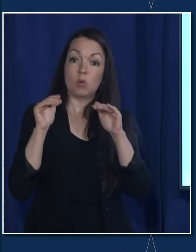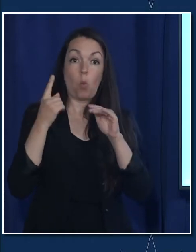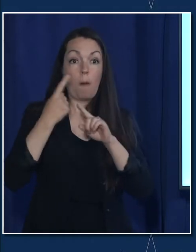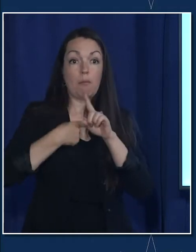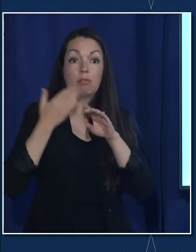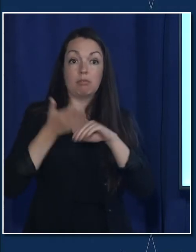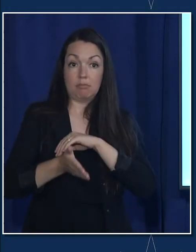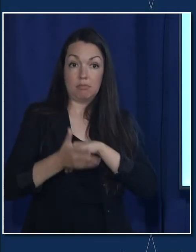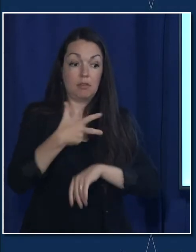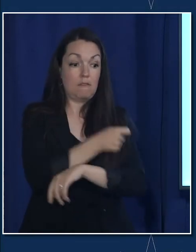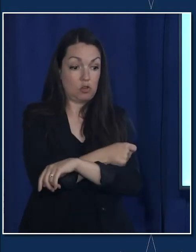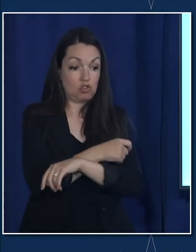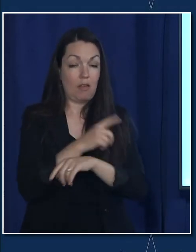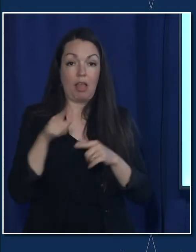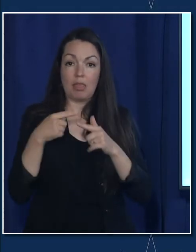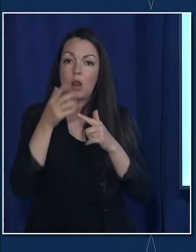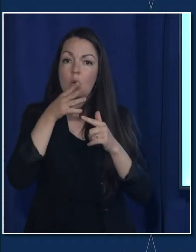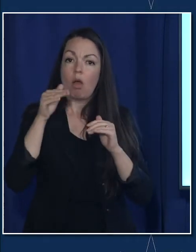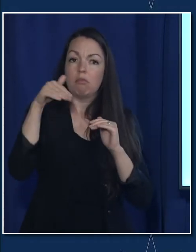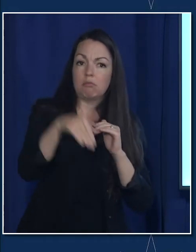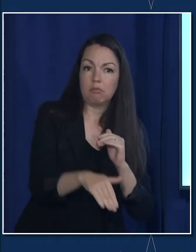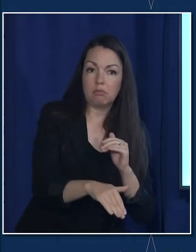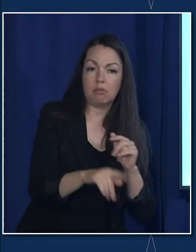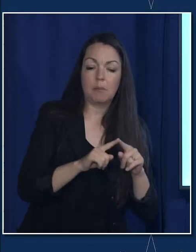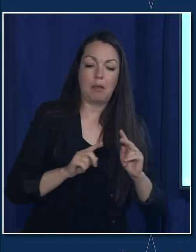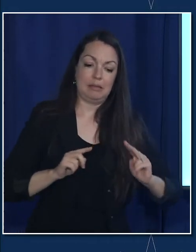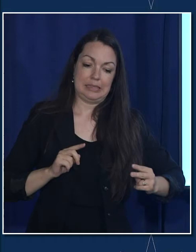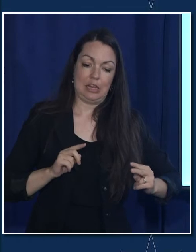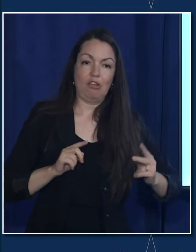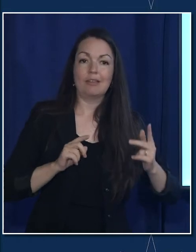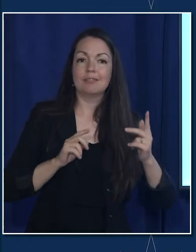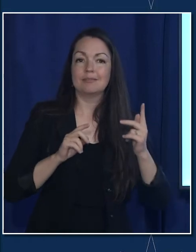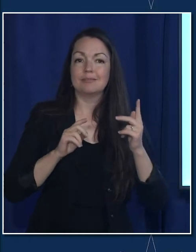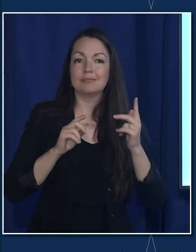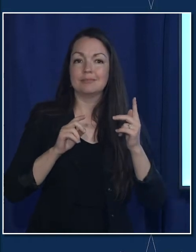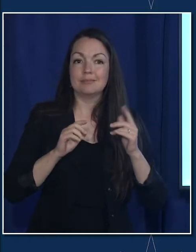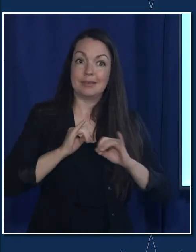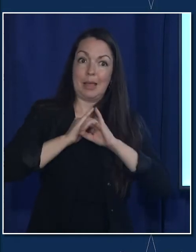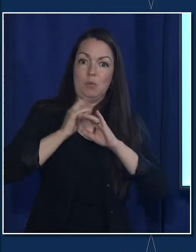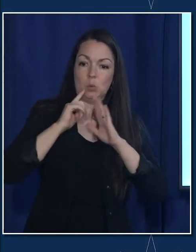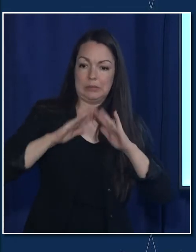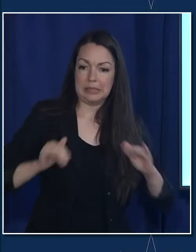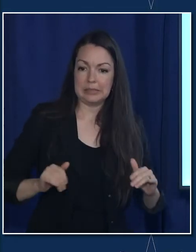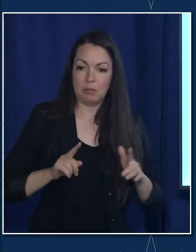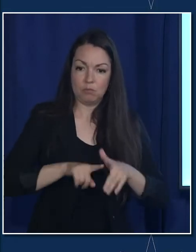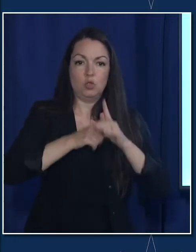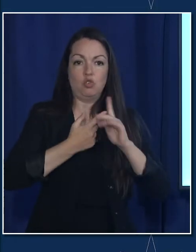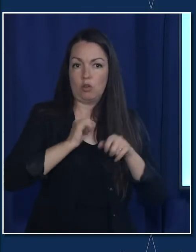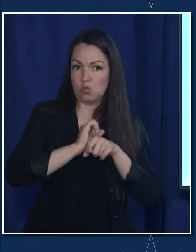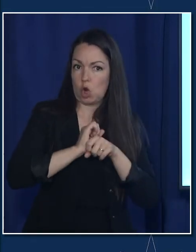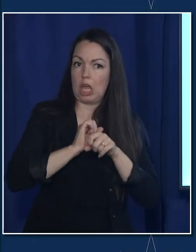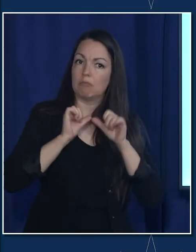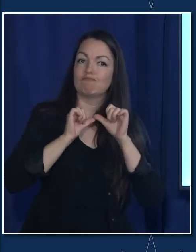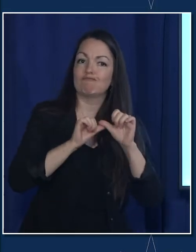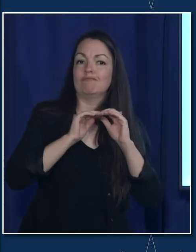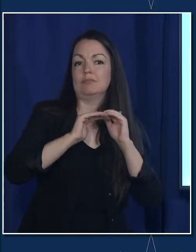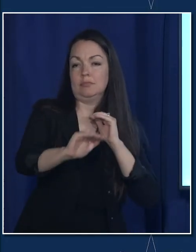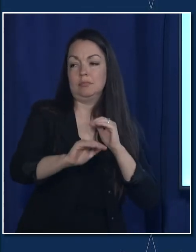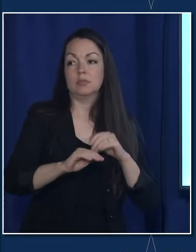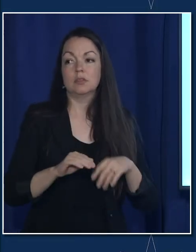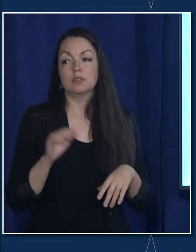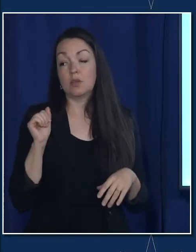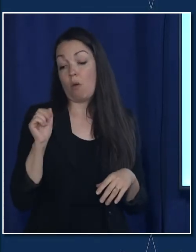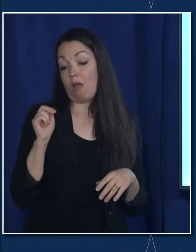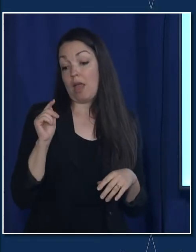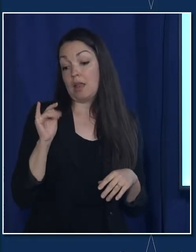actually drop, but there's a secondary immune system that kicks in that isn't just those immediate antibodies, that is much longer lasting. So antibody